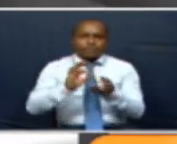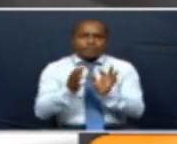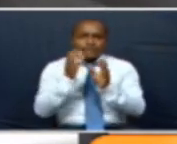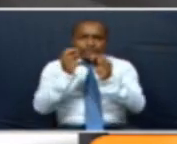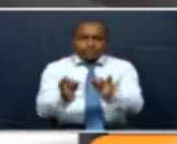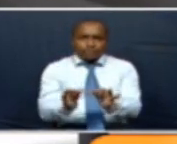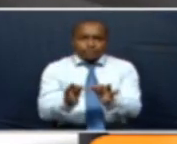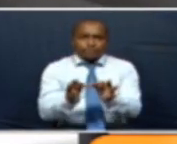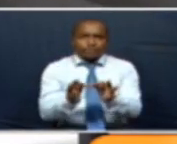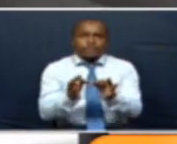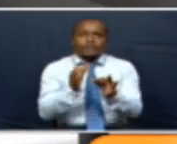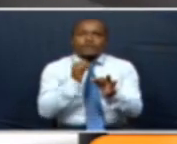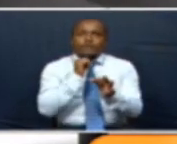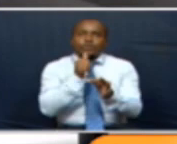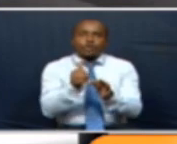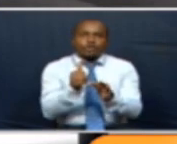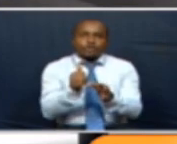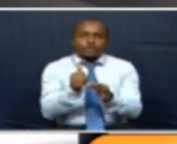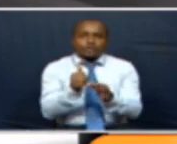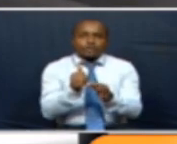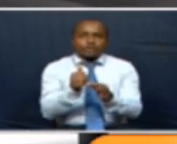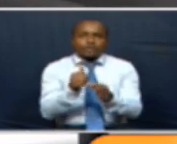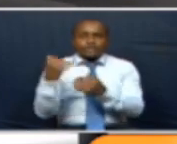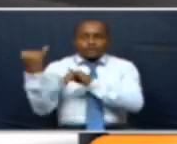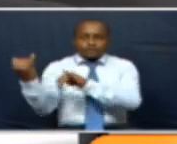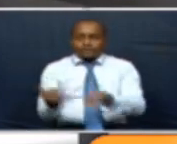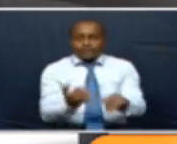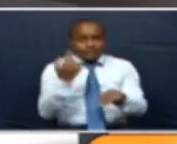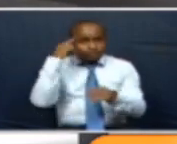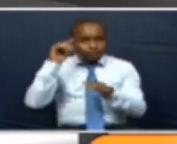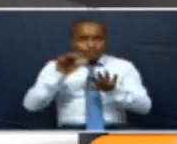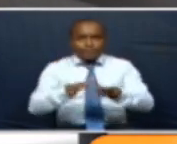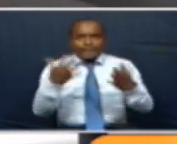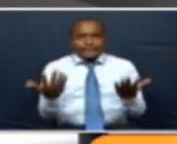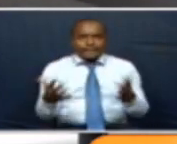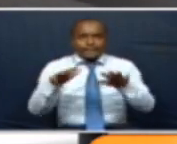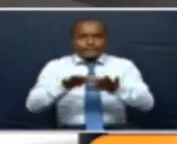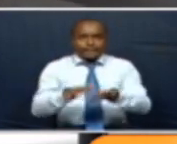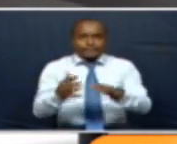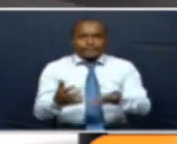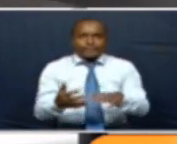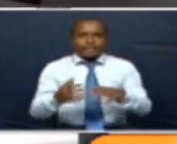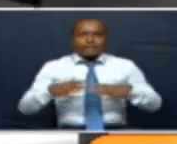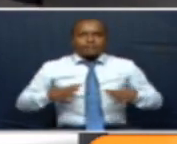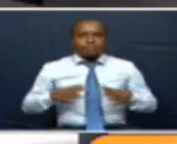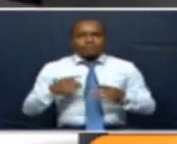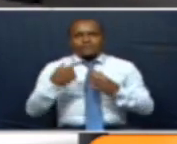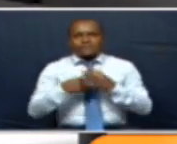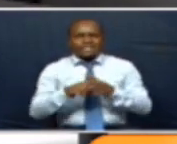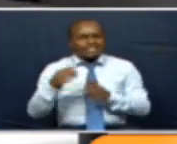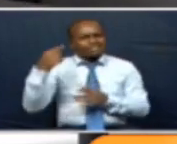not within, you are not invited for the party, then people speculate,